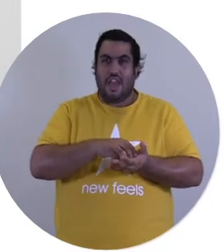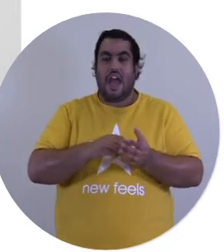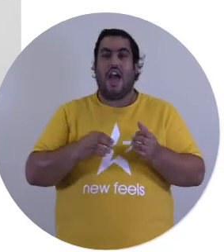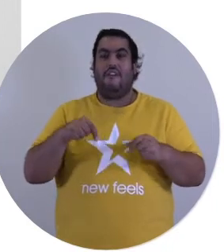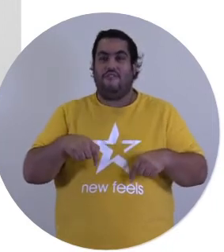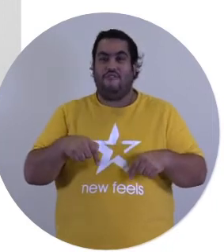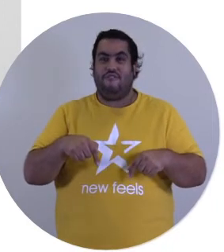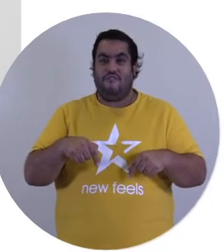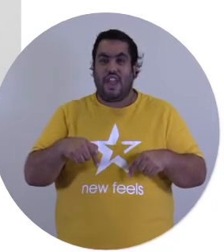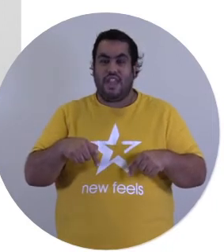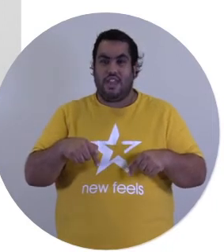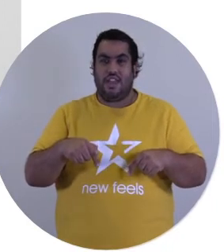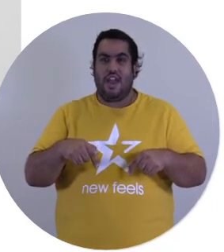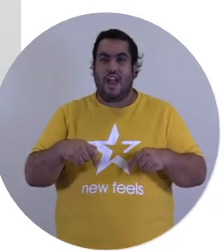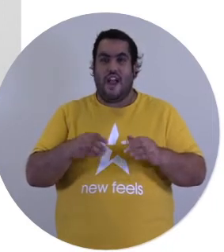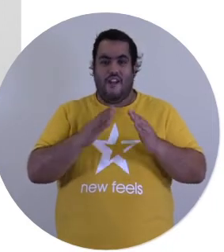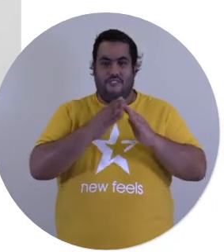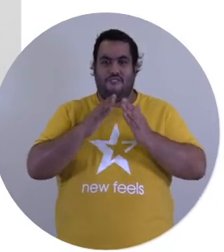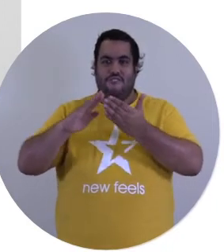Let's take a look here at the pictures.